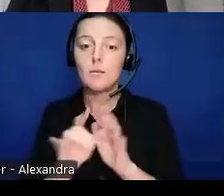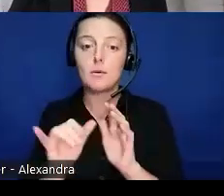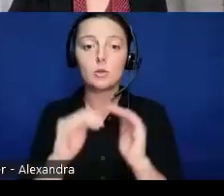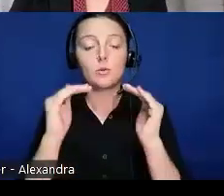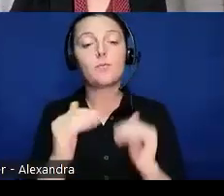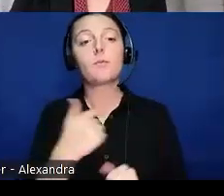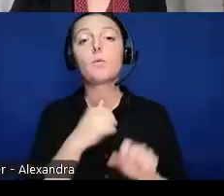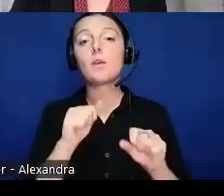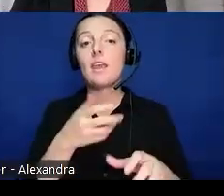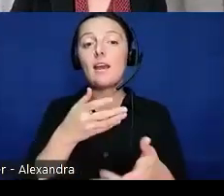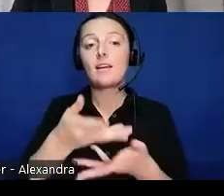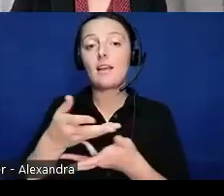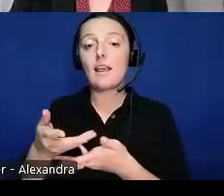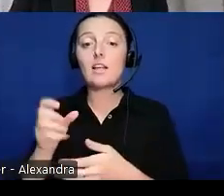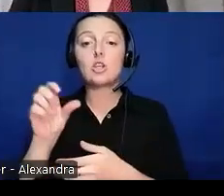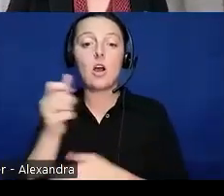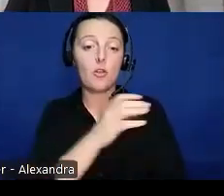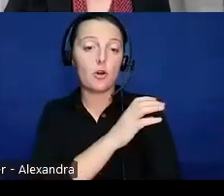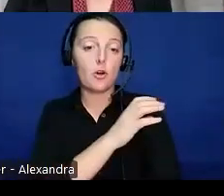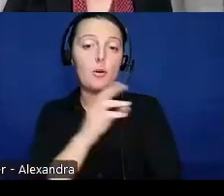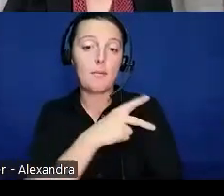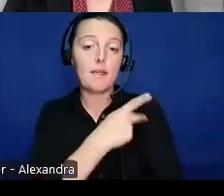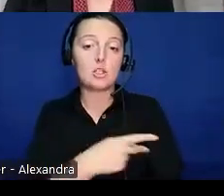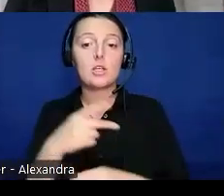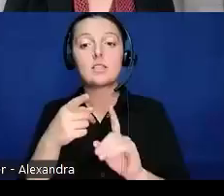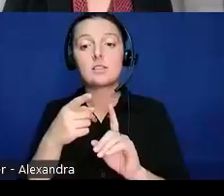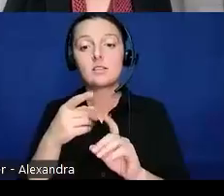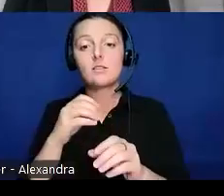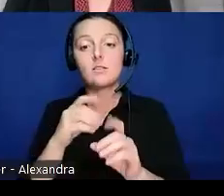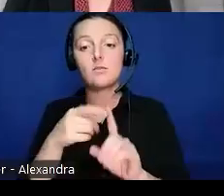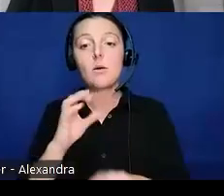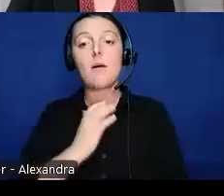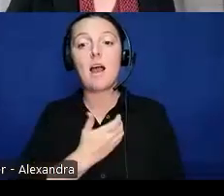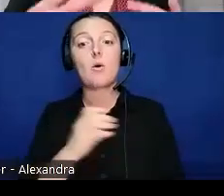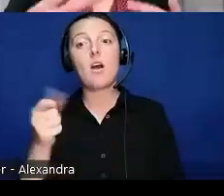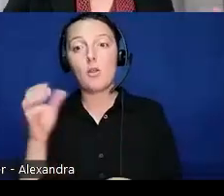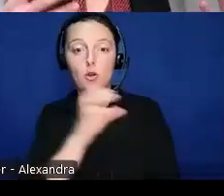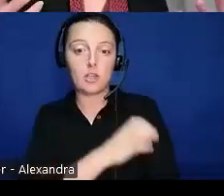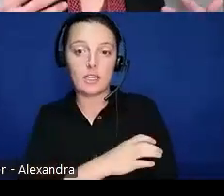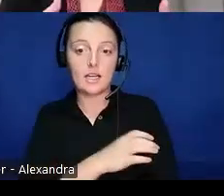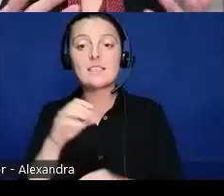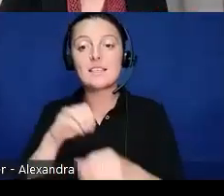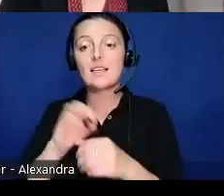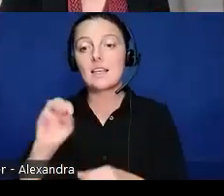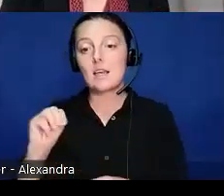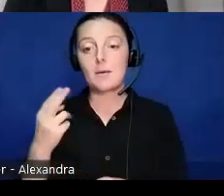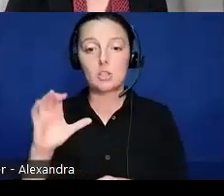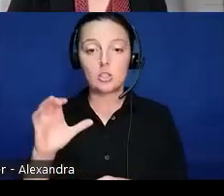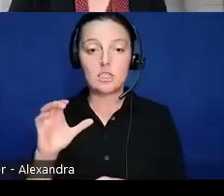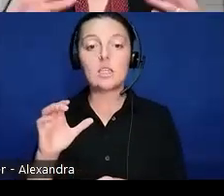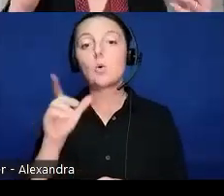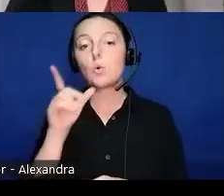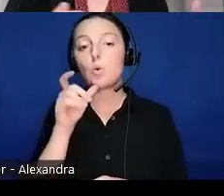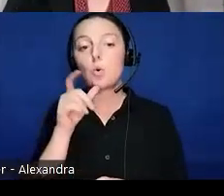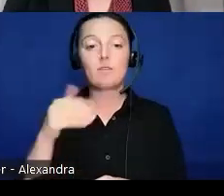clinic, CMHC, that have not yet engaged or are unhoused, and can help them maybe get back engaged with their treaters that